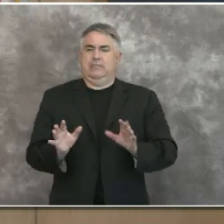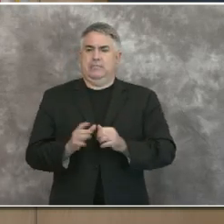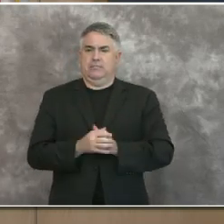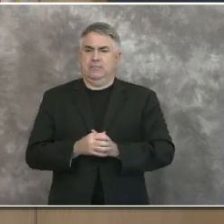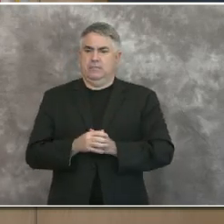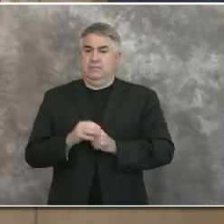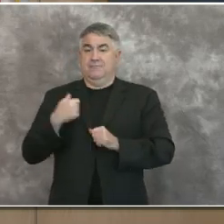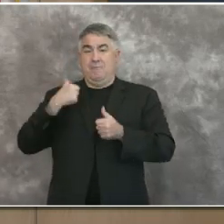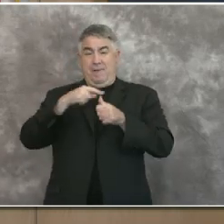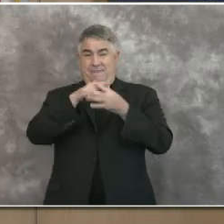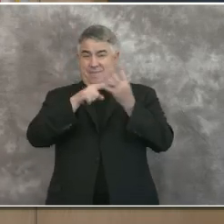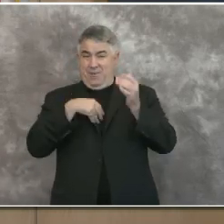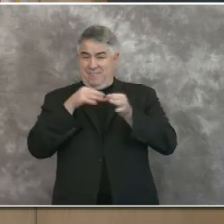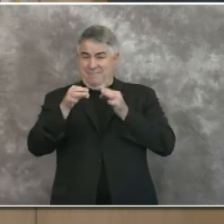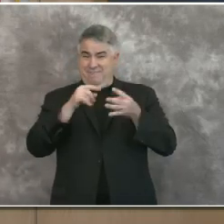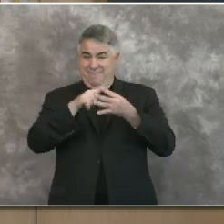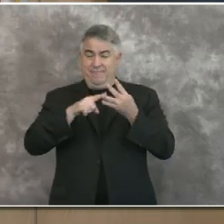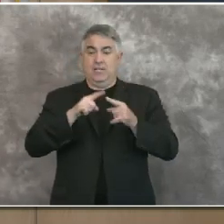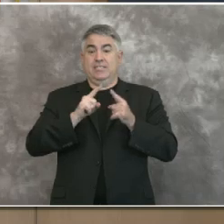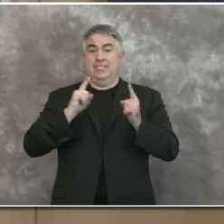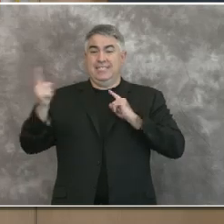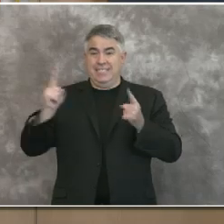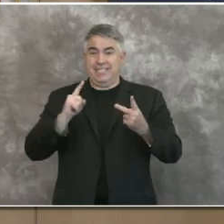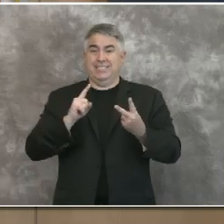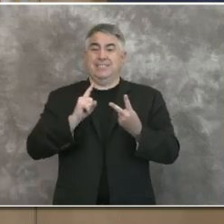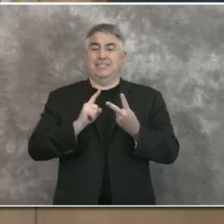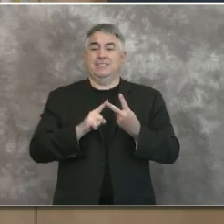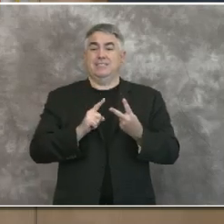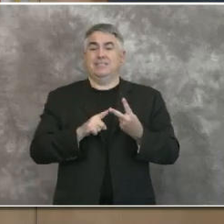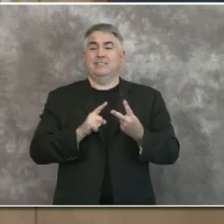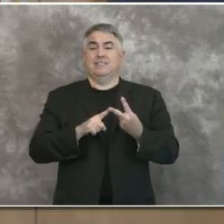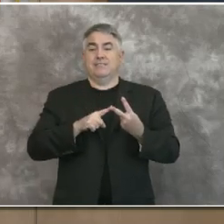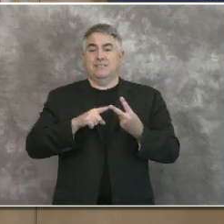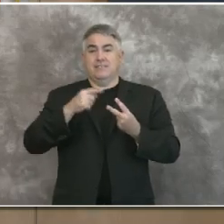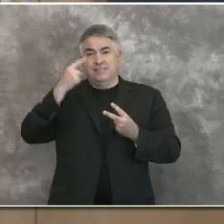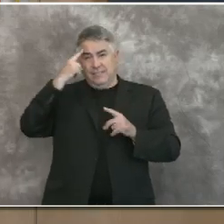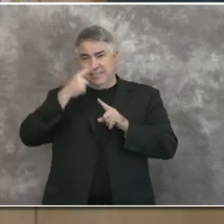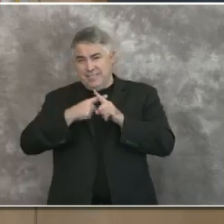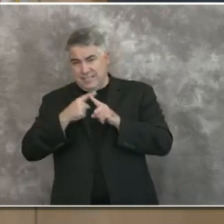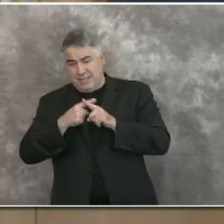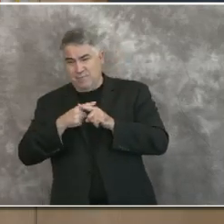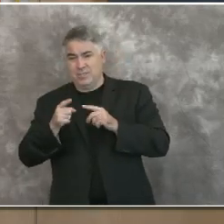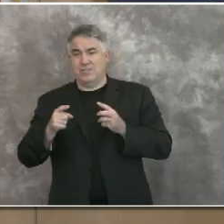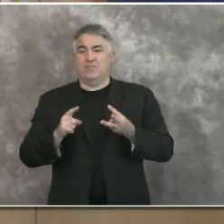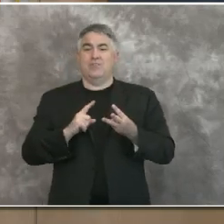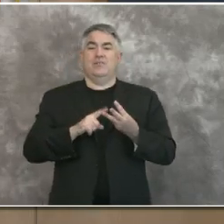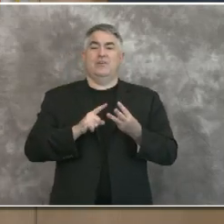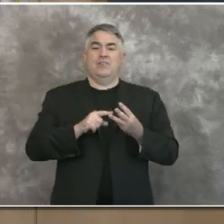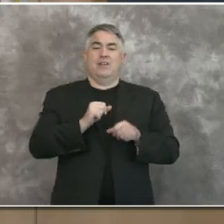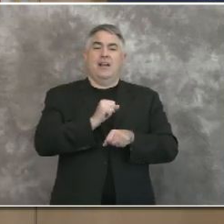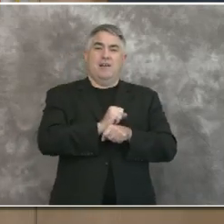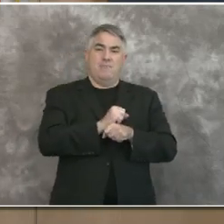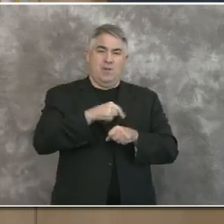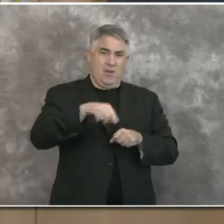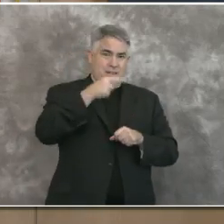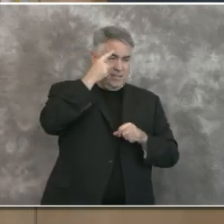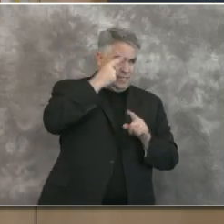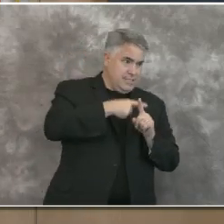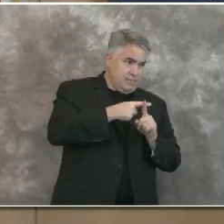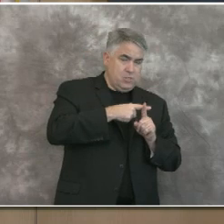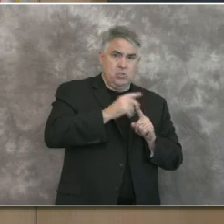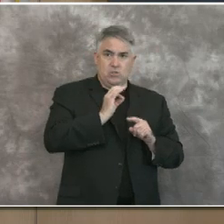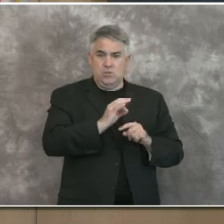about: physical distancing with non-household units, temperature checks by employers screening their employees when they come in to try and